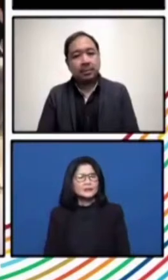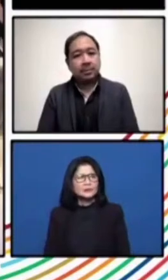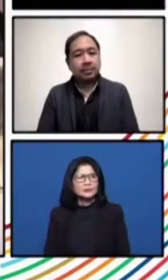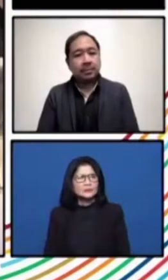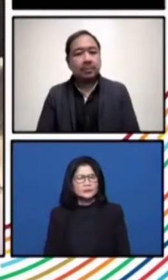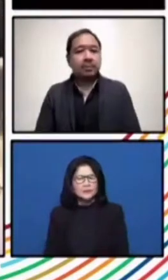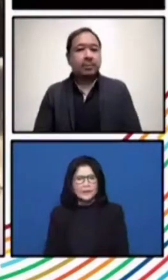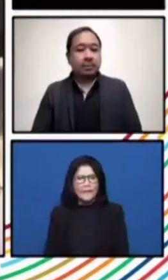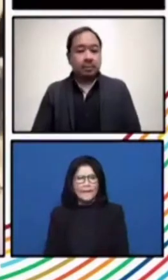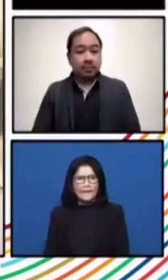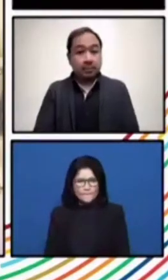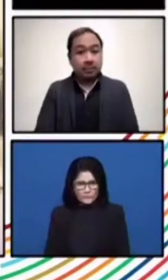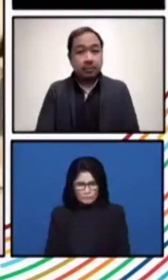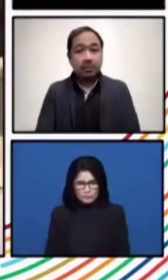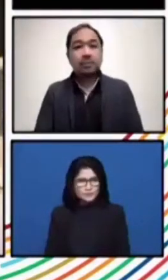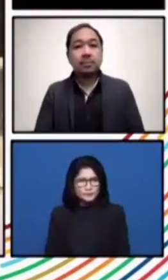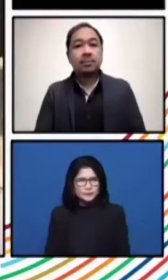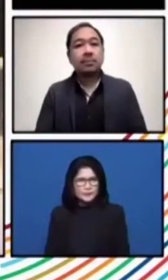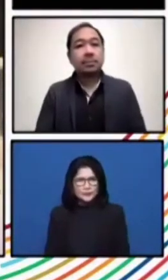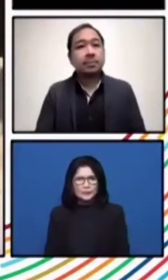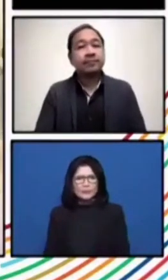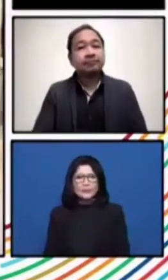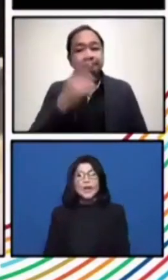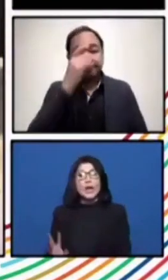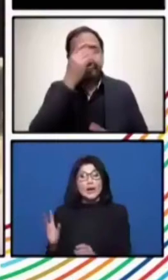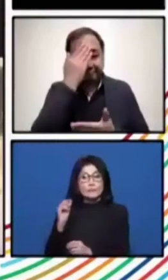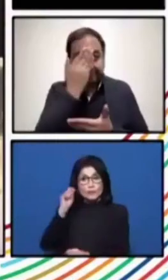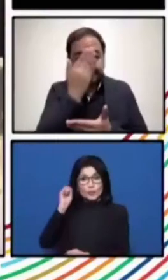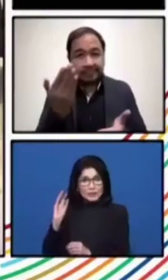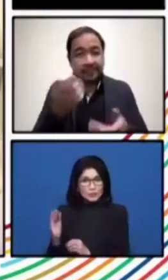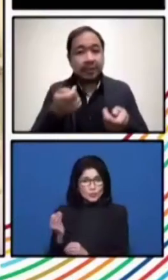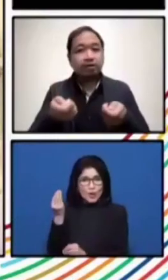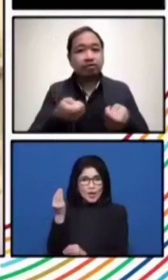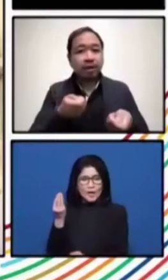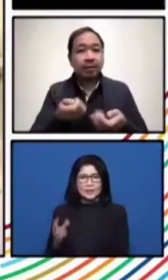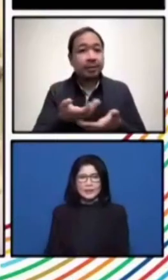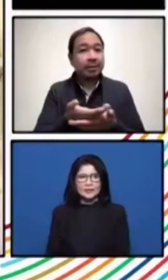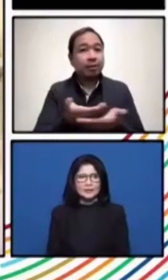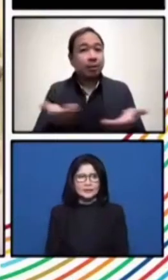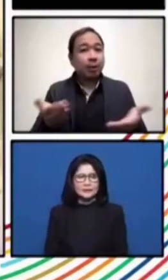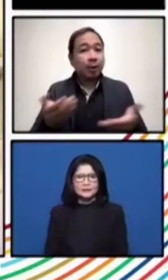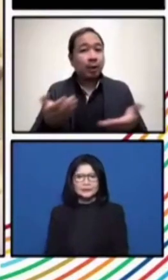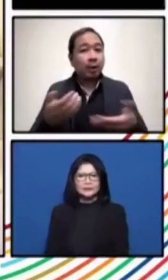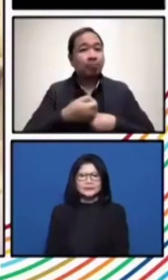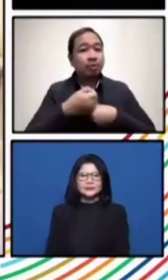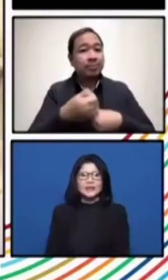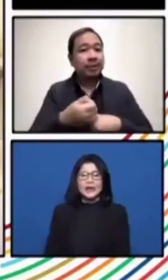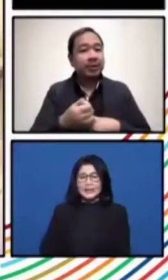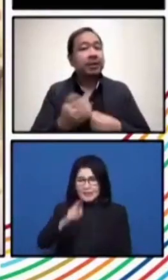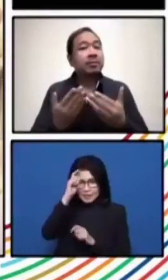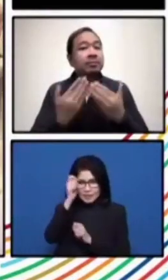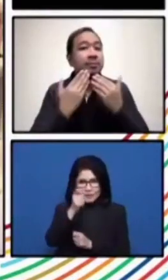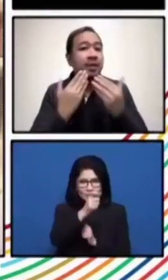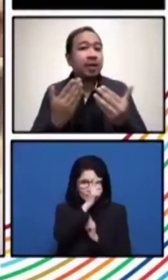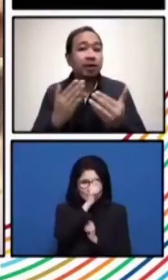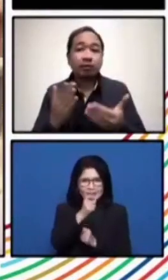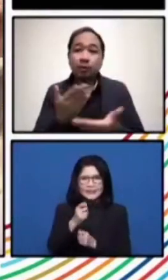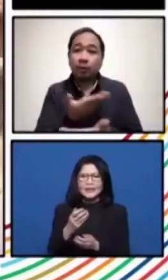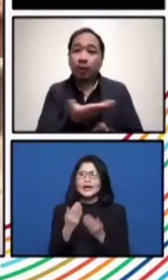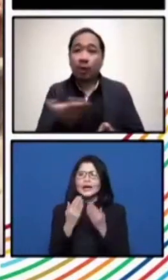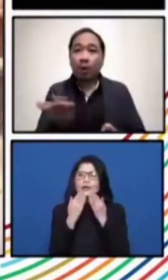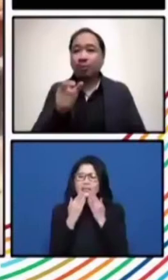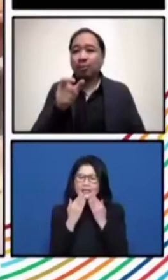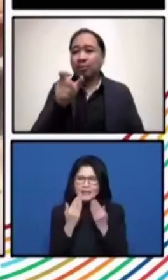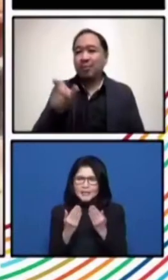honorable chair distinguished participants at the beginning I would like to thank to all panelists for their valuable contributions